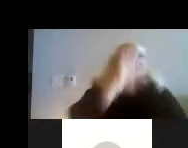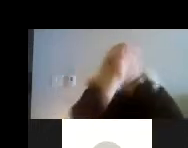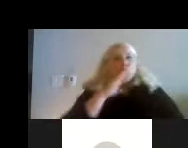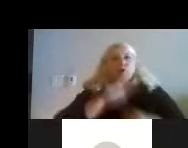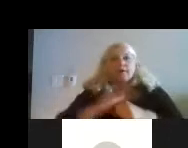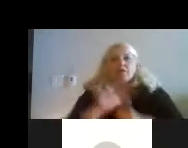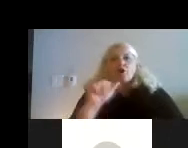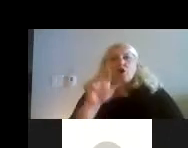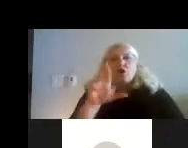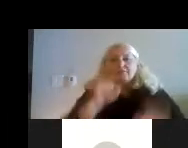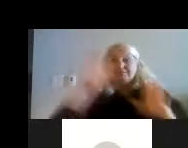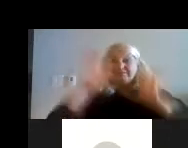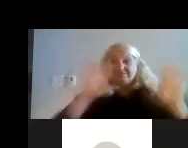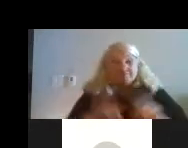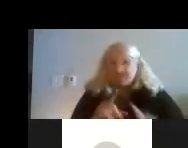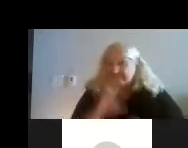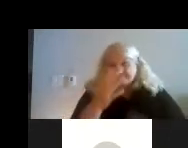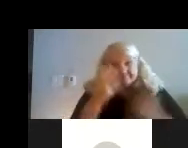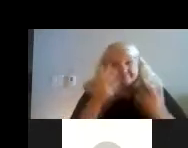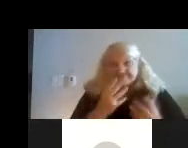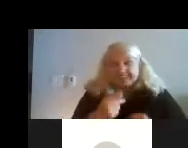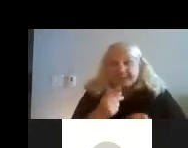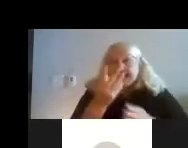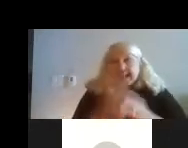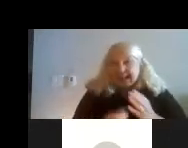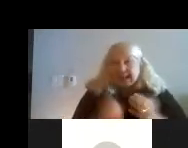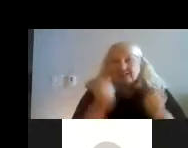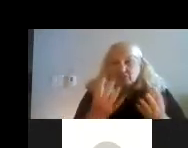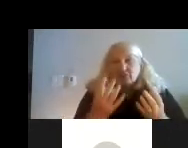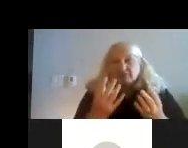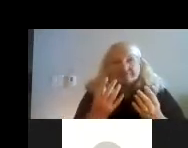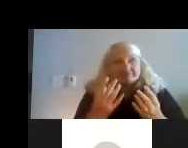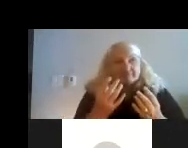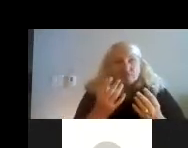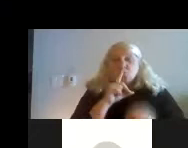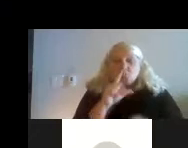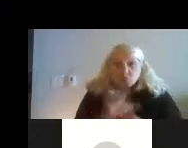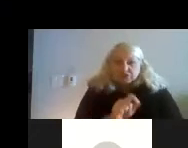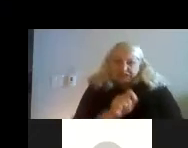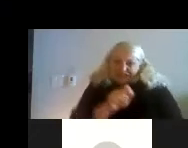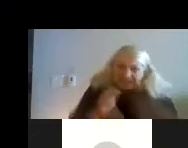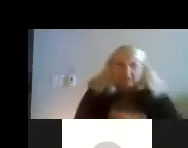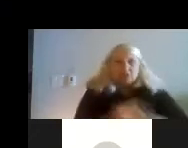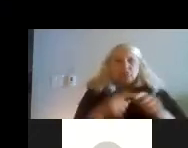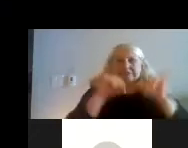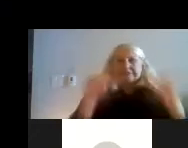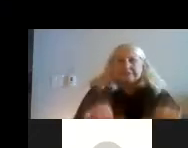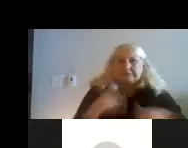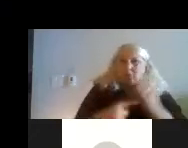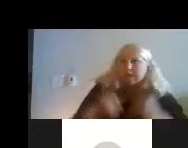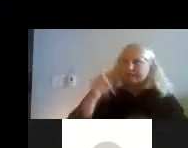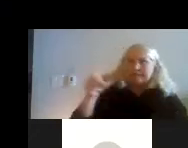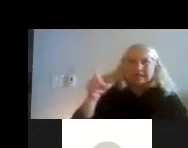And unfortunately, though, it lacks a lot of the additional transformations to the system that are needed.